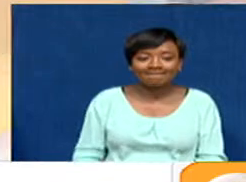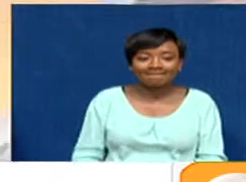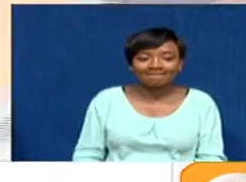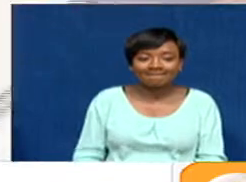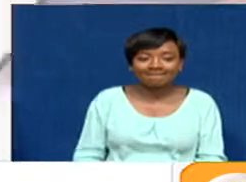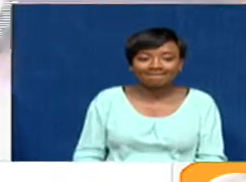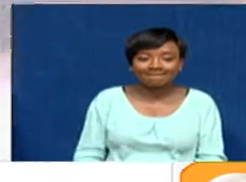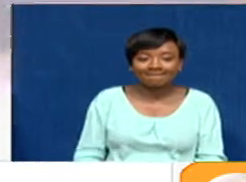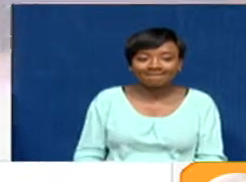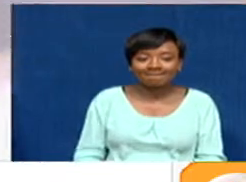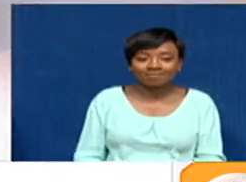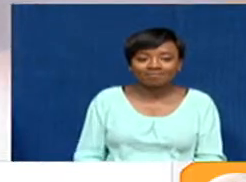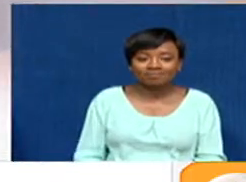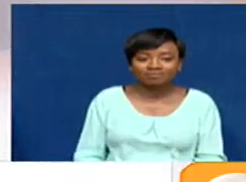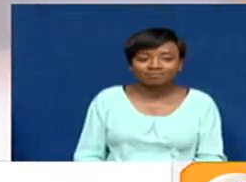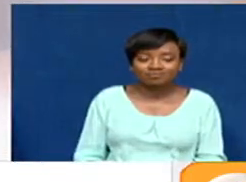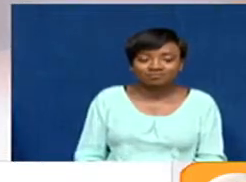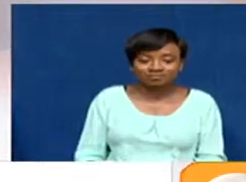I know you're still on the line.